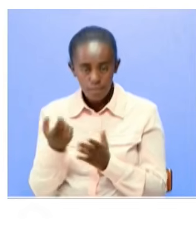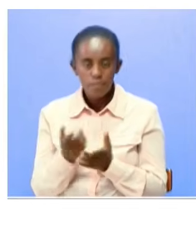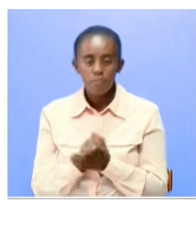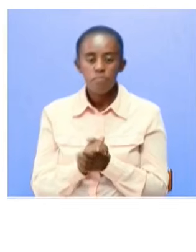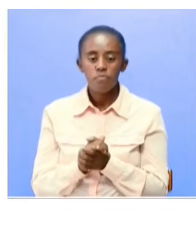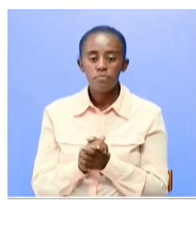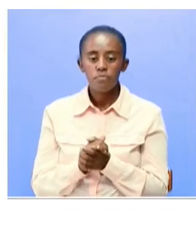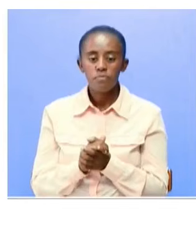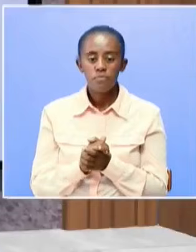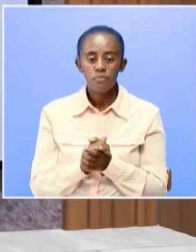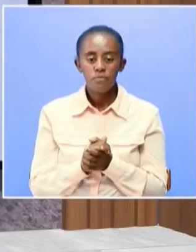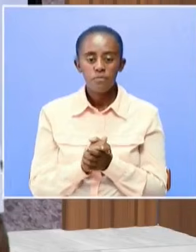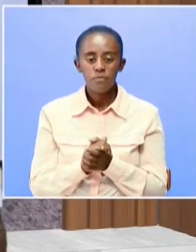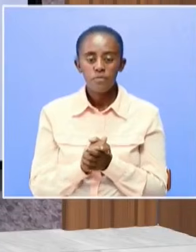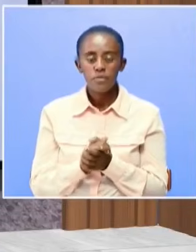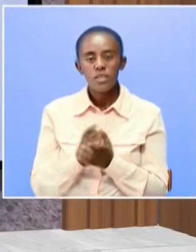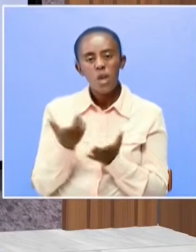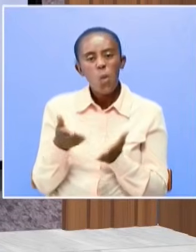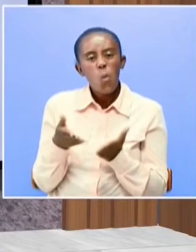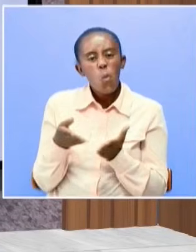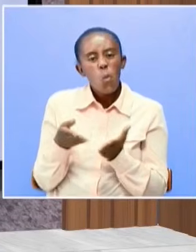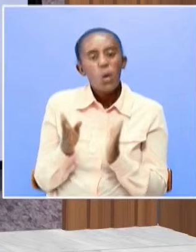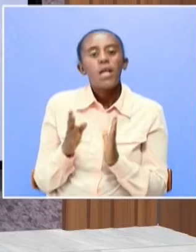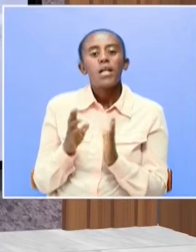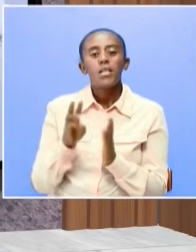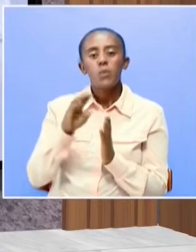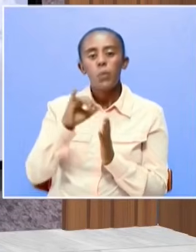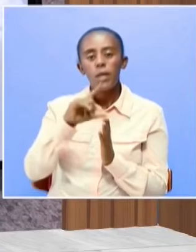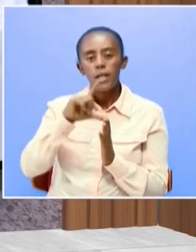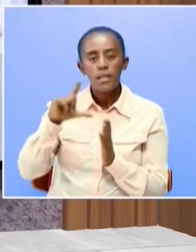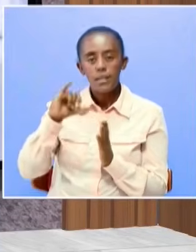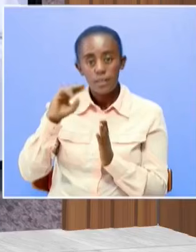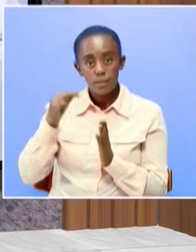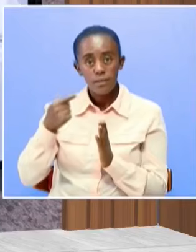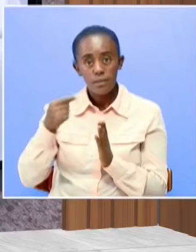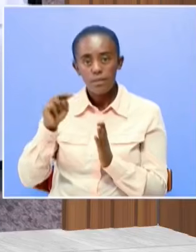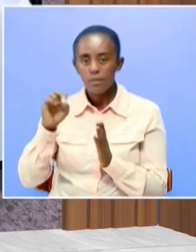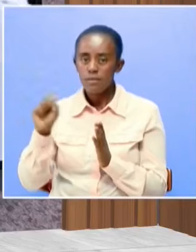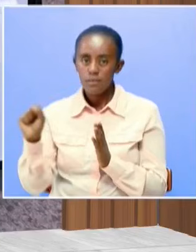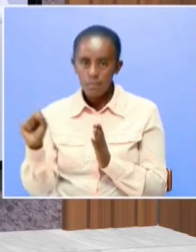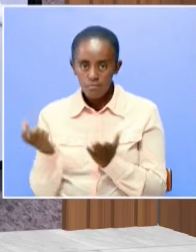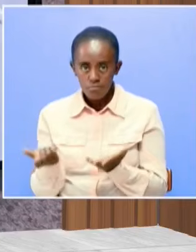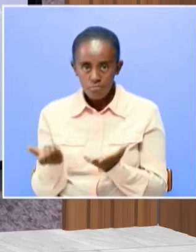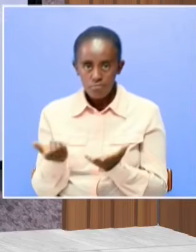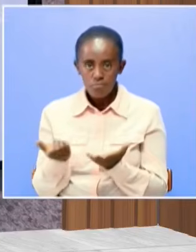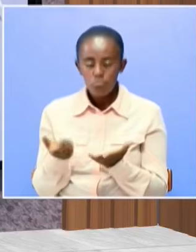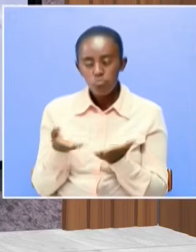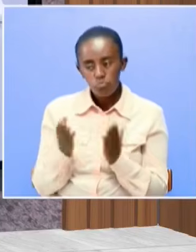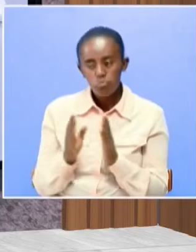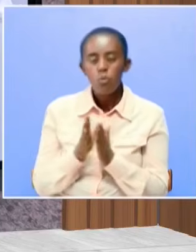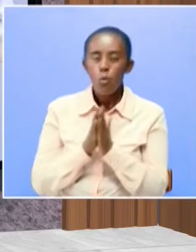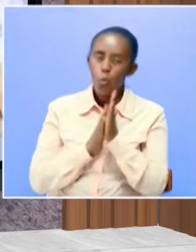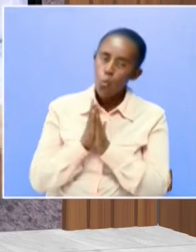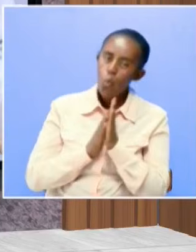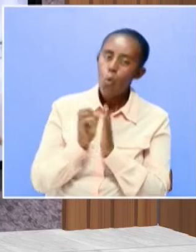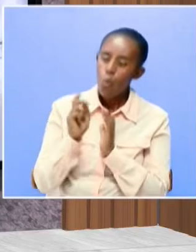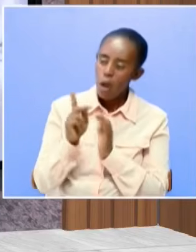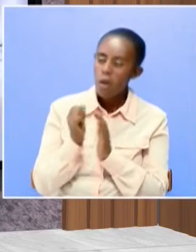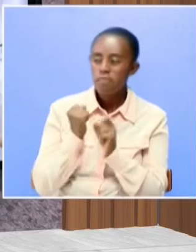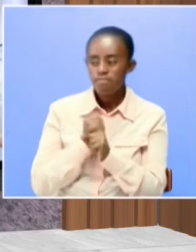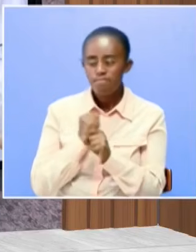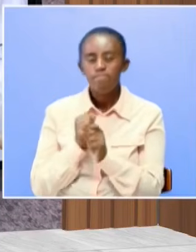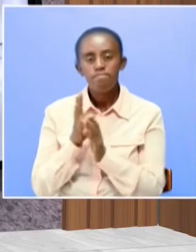willingness. Willingness. Consent means willingness. Being interested to do something